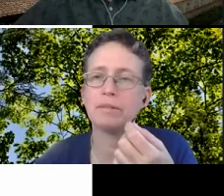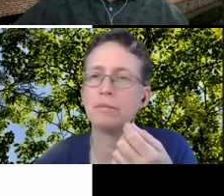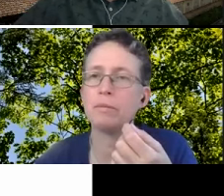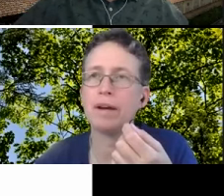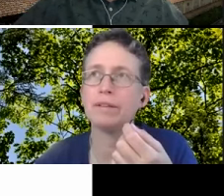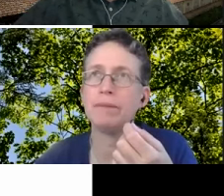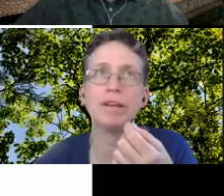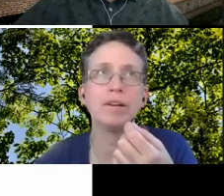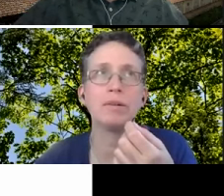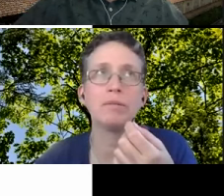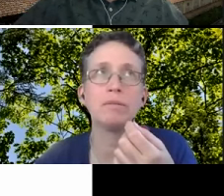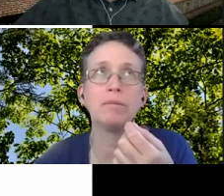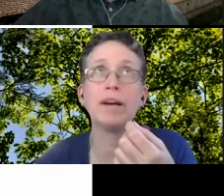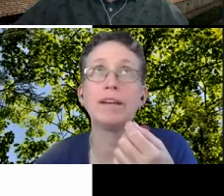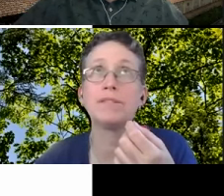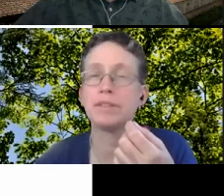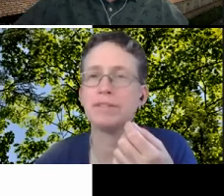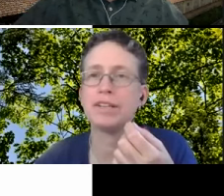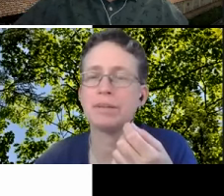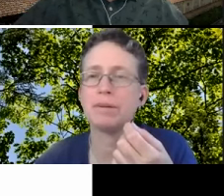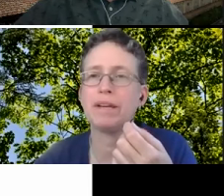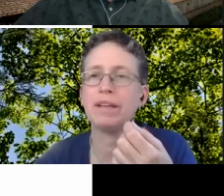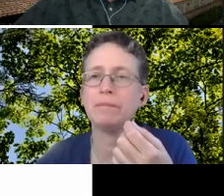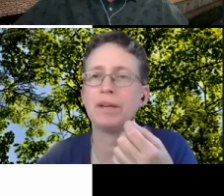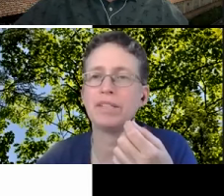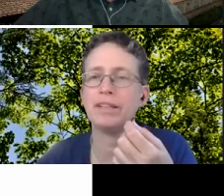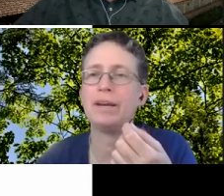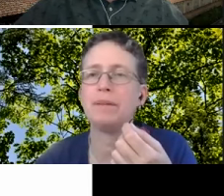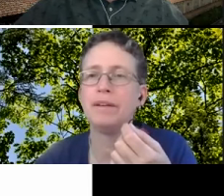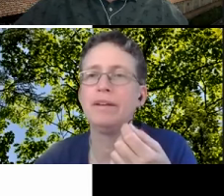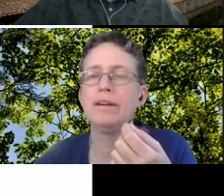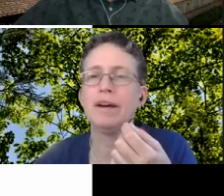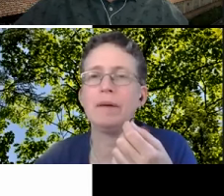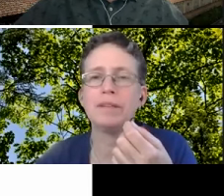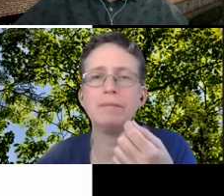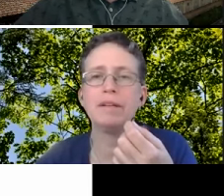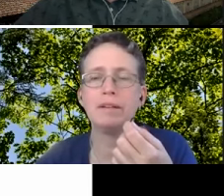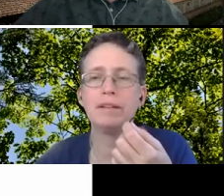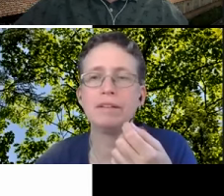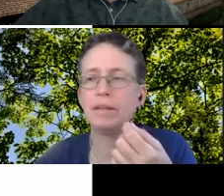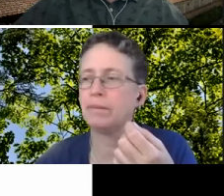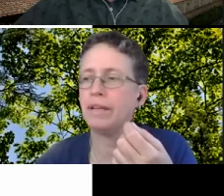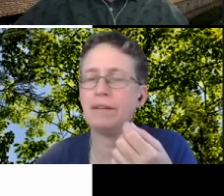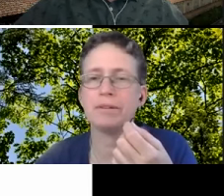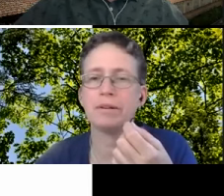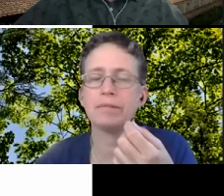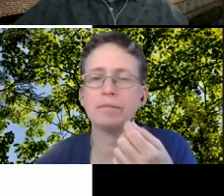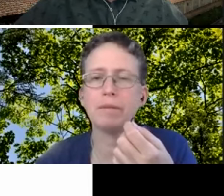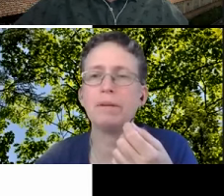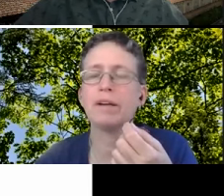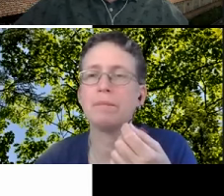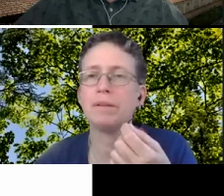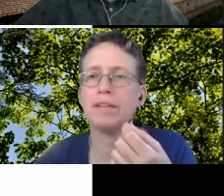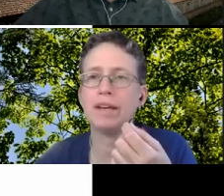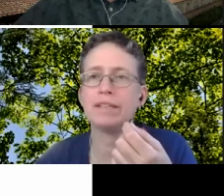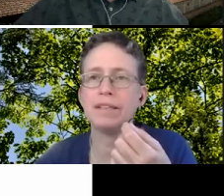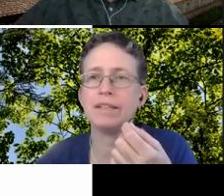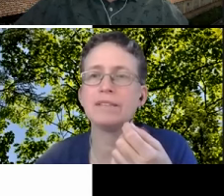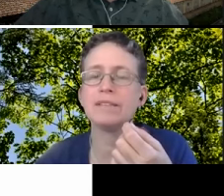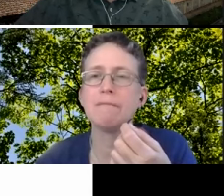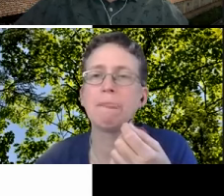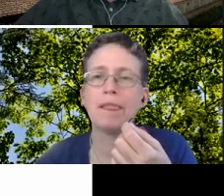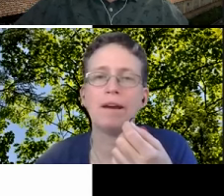sort of backyard wildlife certification. I'm probably botching the name, but they've been in play for probably a couple of decades